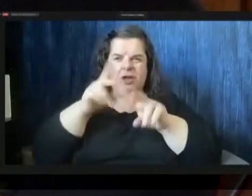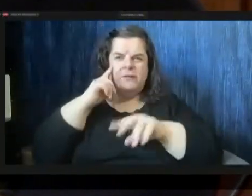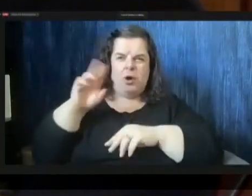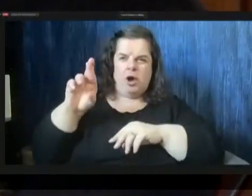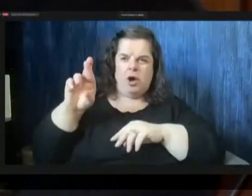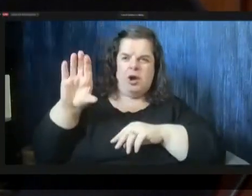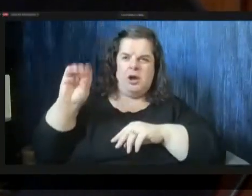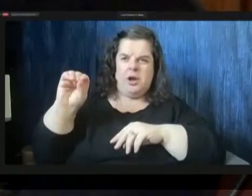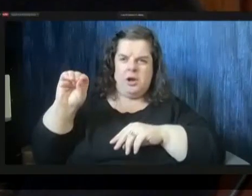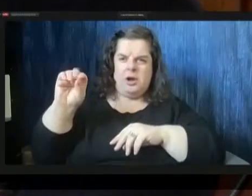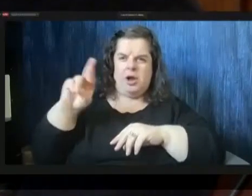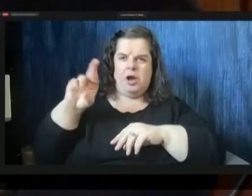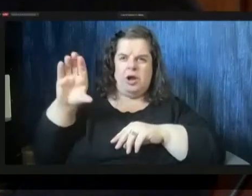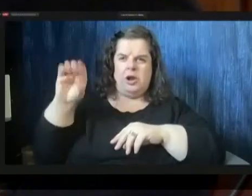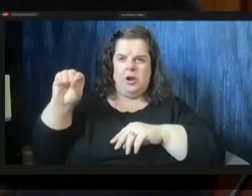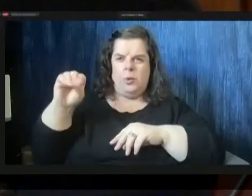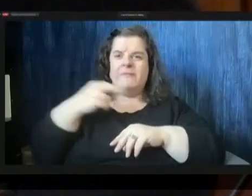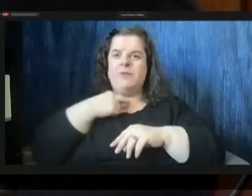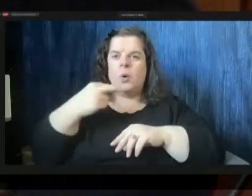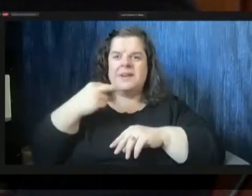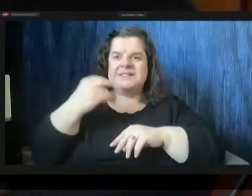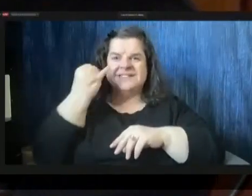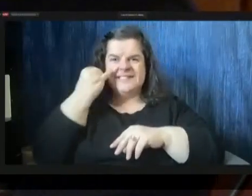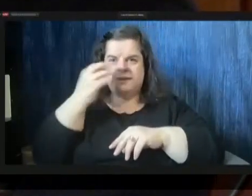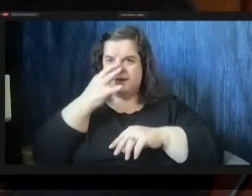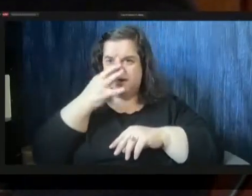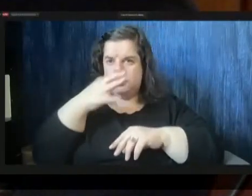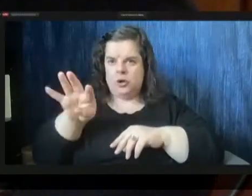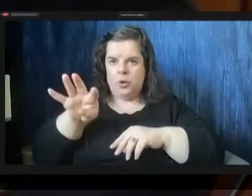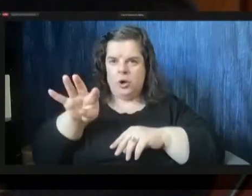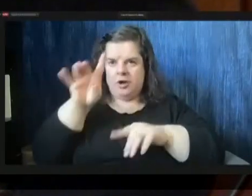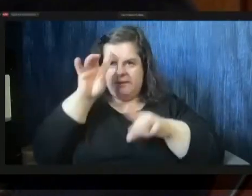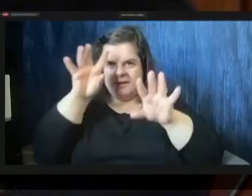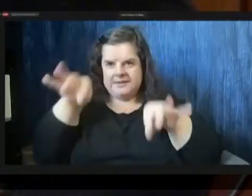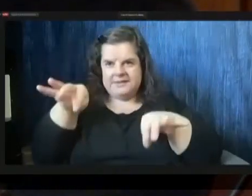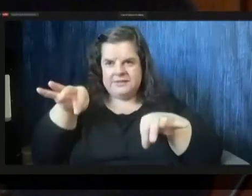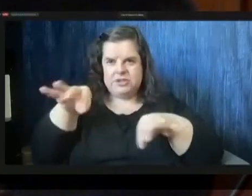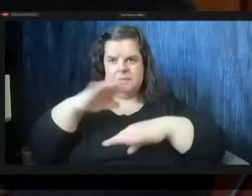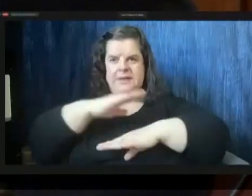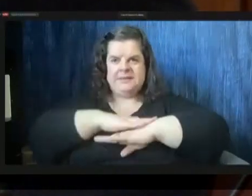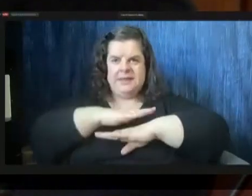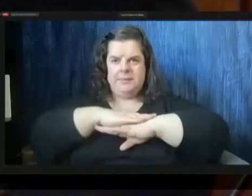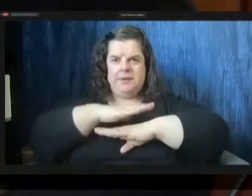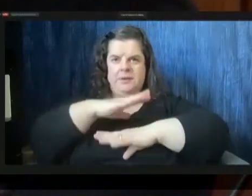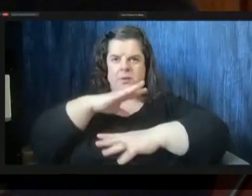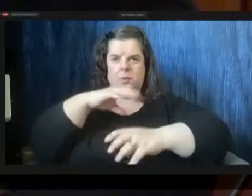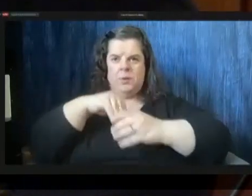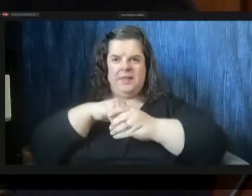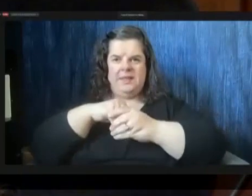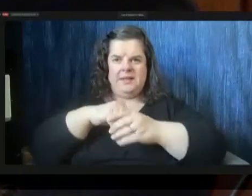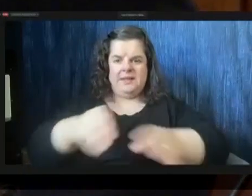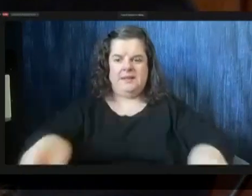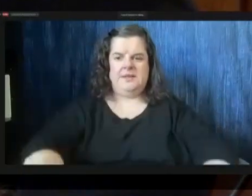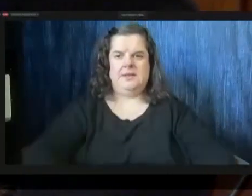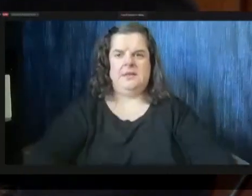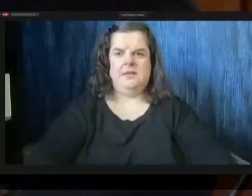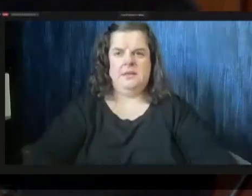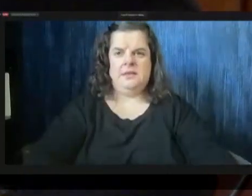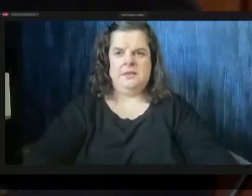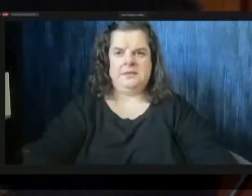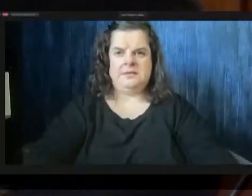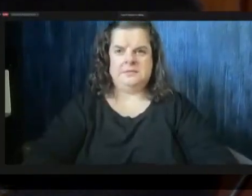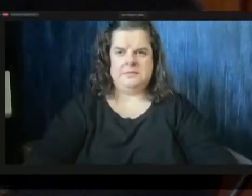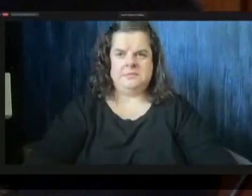and an RCO's voice if it is ignored at the decision-making table within commissions and